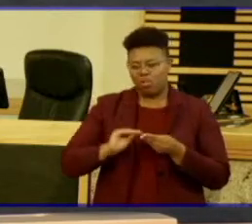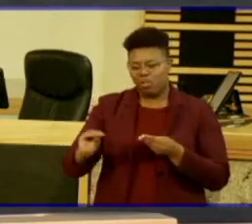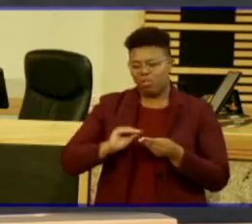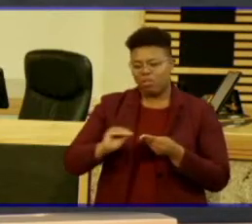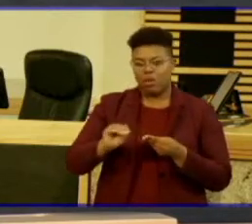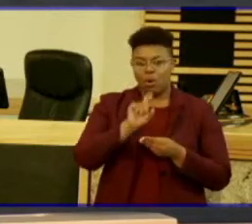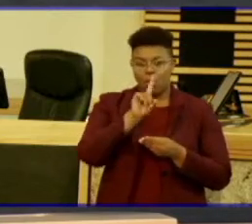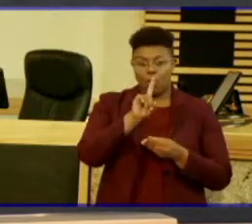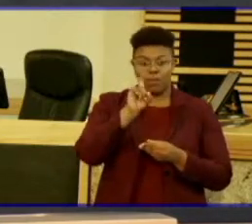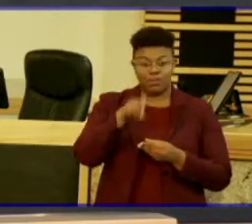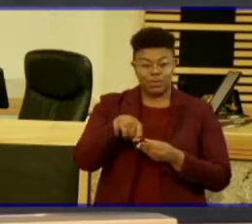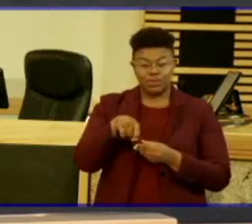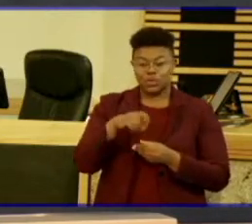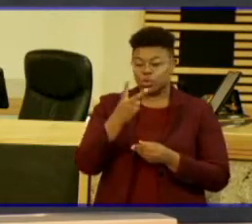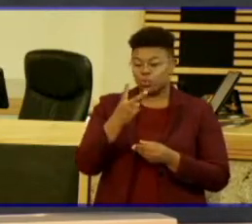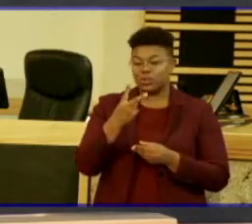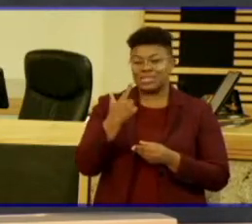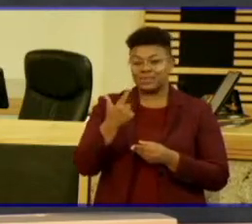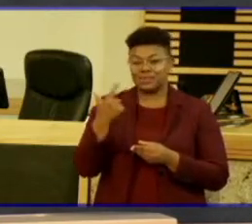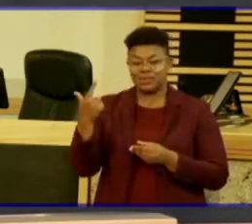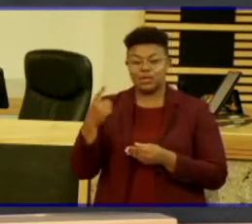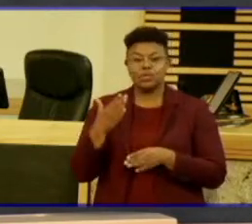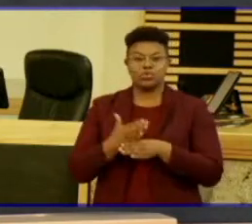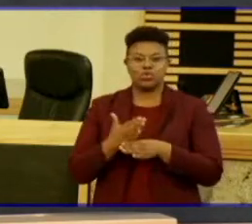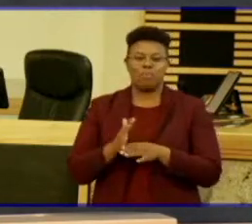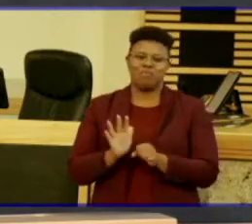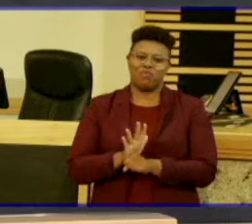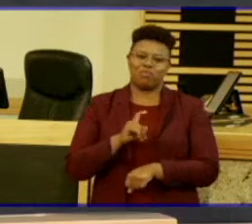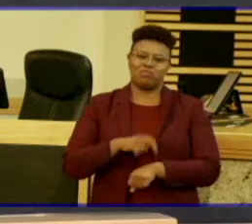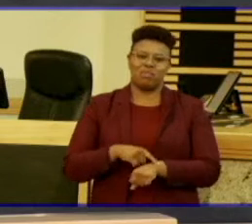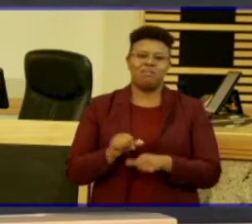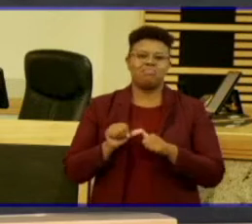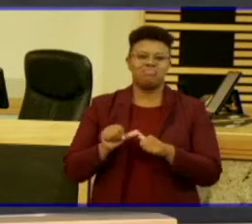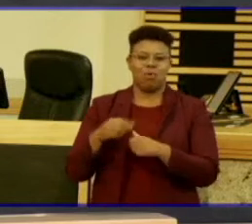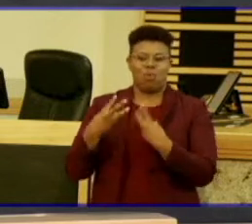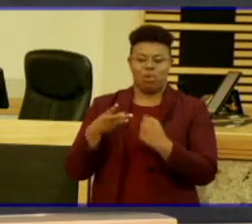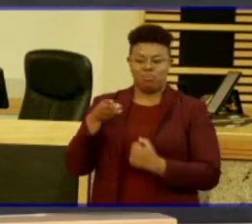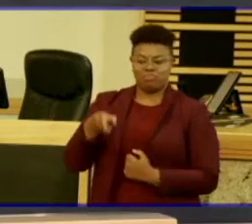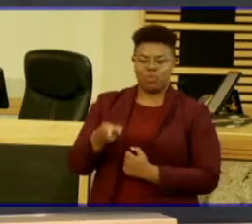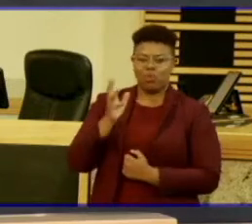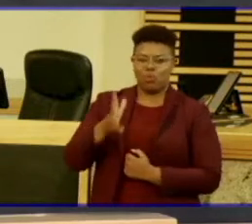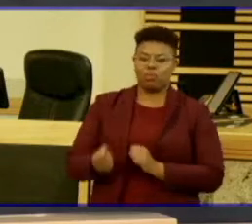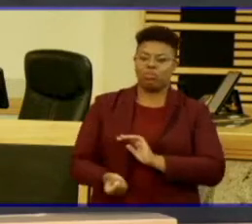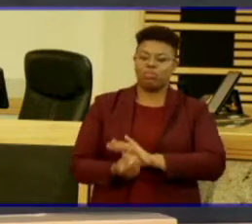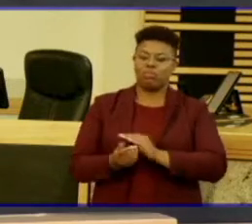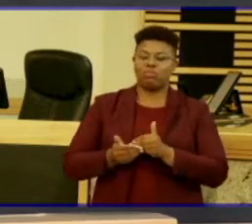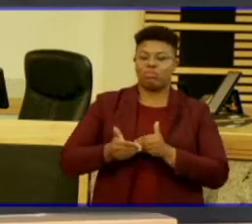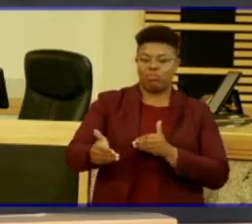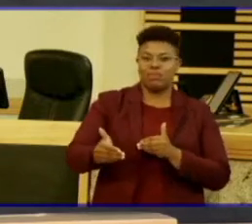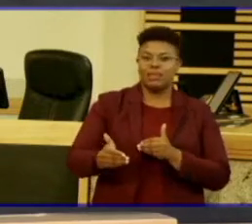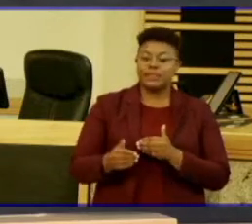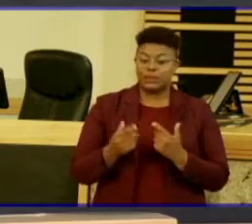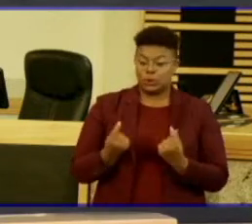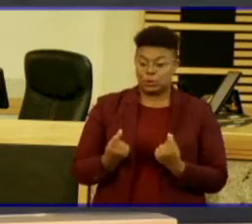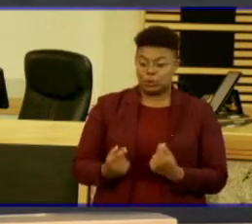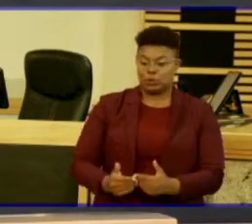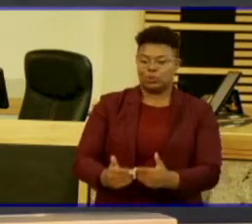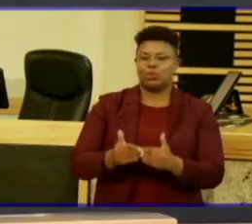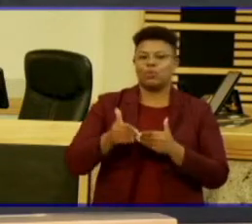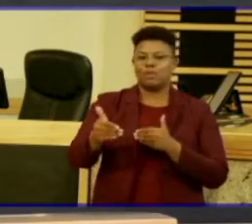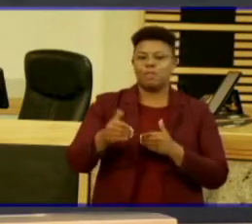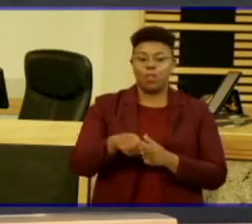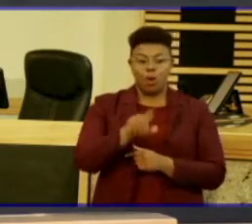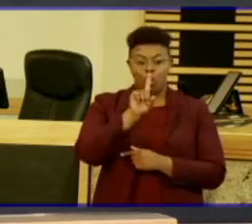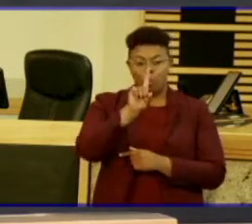1,277 permanent jobs in the 5,000 hectares which are under irrigation. The 1 billion investment